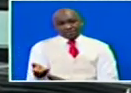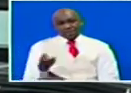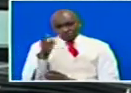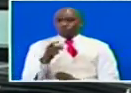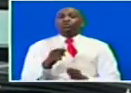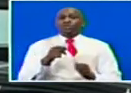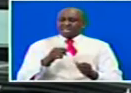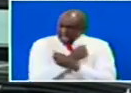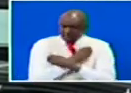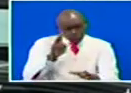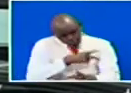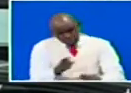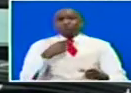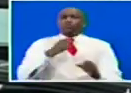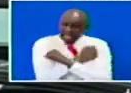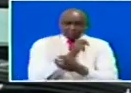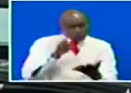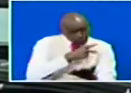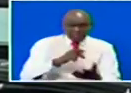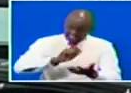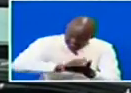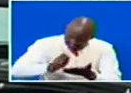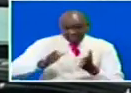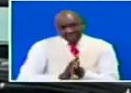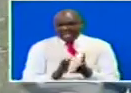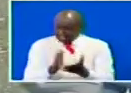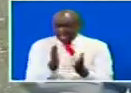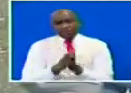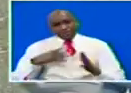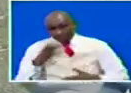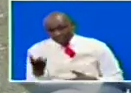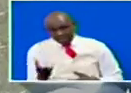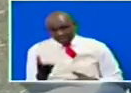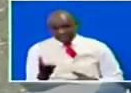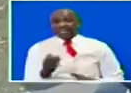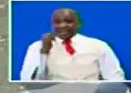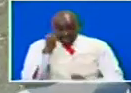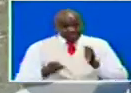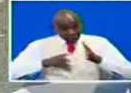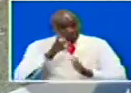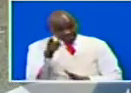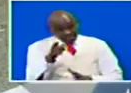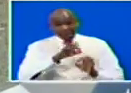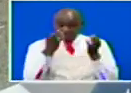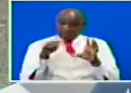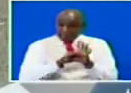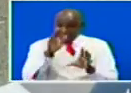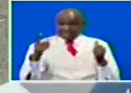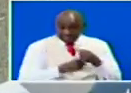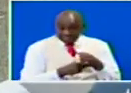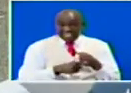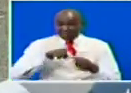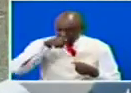poet. Write your poems and share with guys. The last born in a family of six who has lost